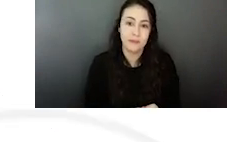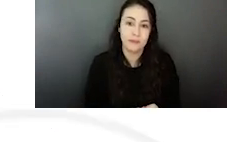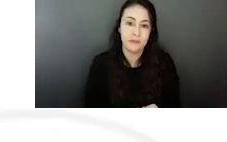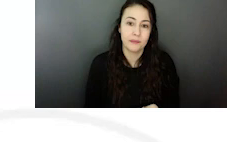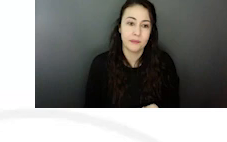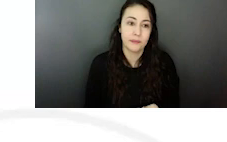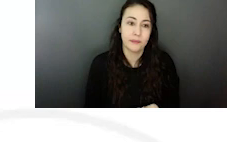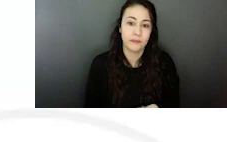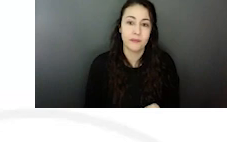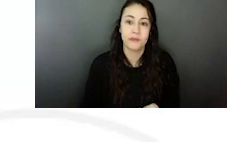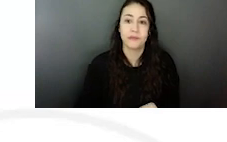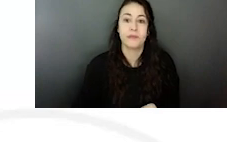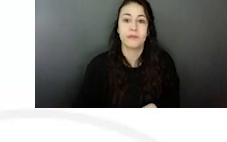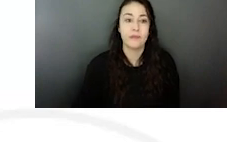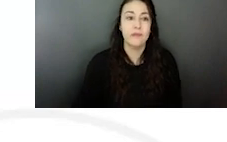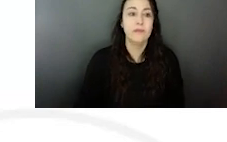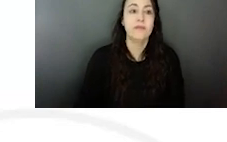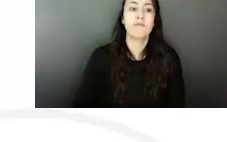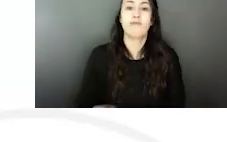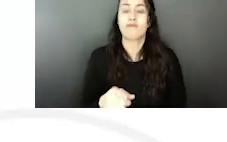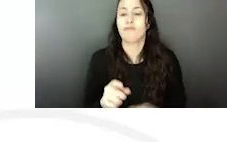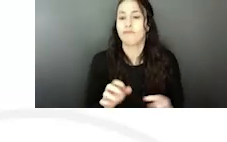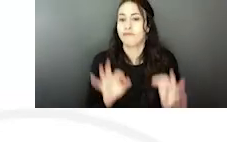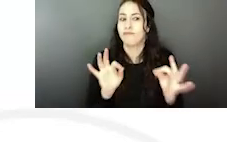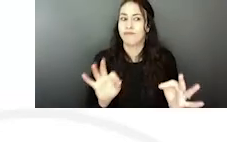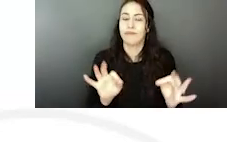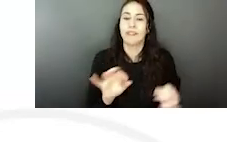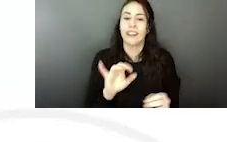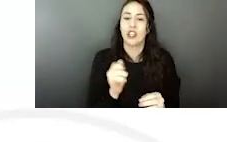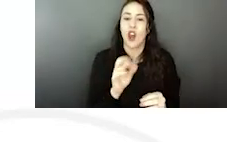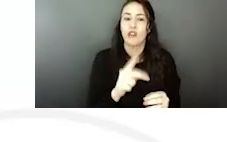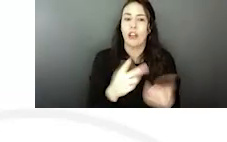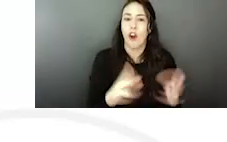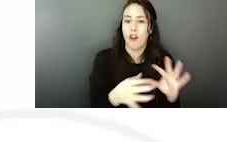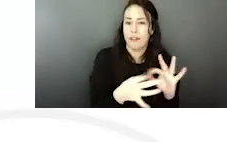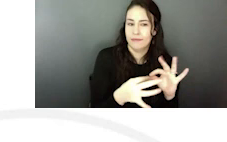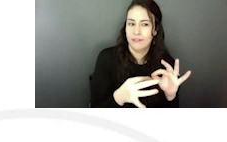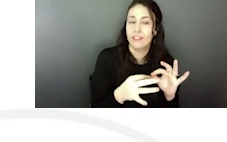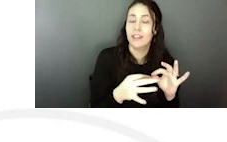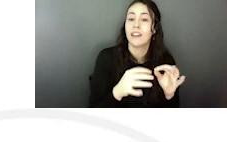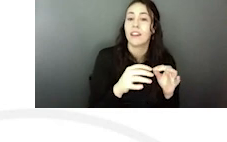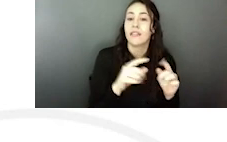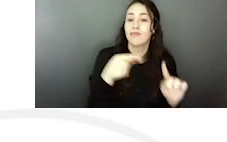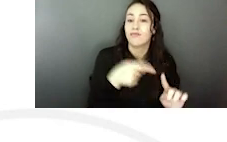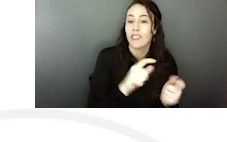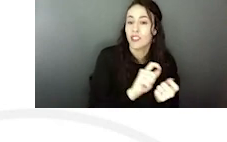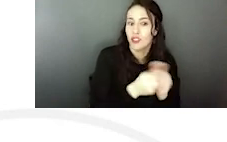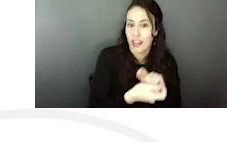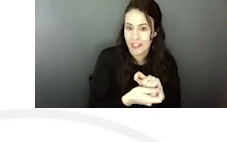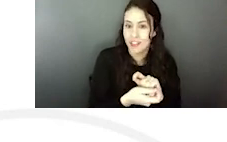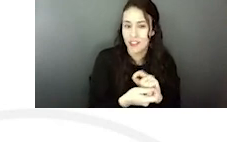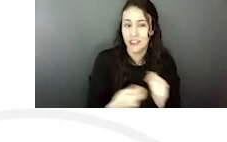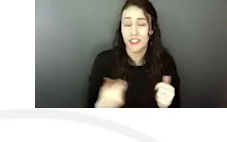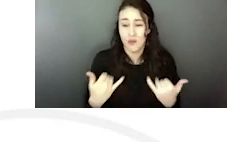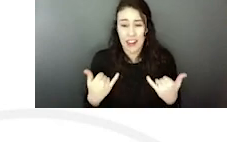So it's so fitting, picking up on actually where Jarek started, change, right? We are in a consistent time